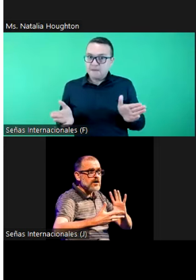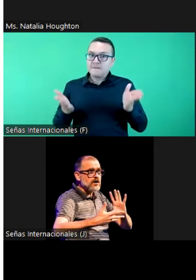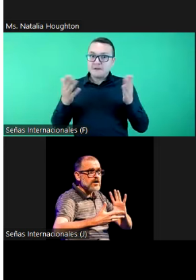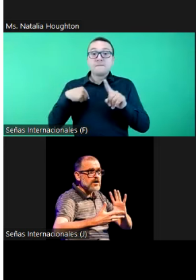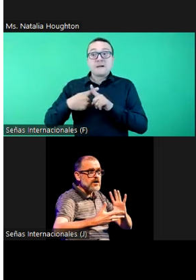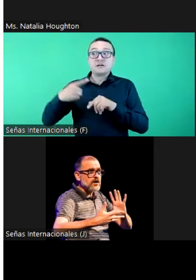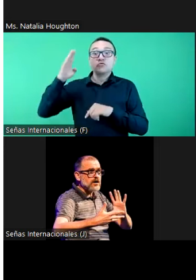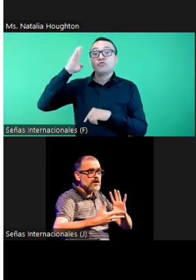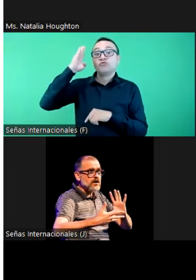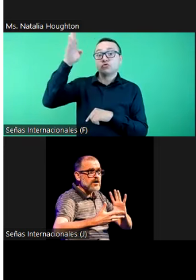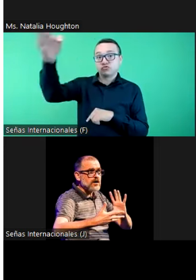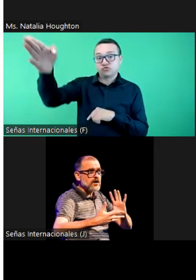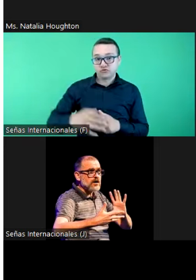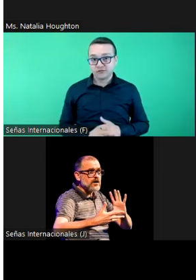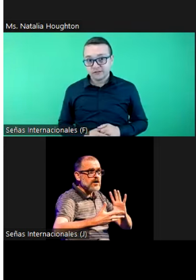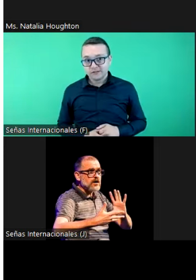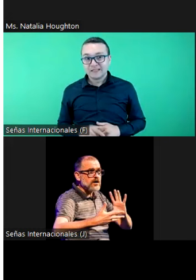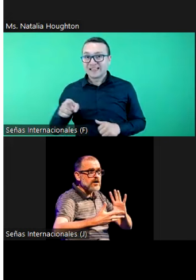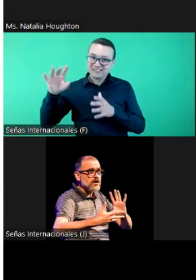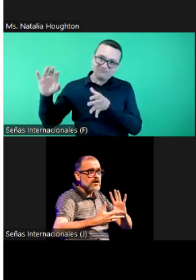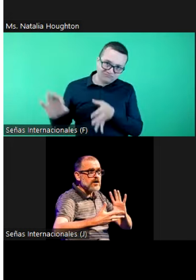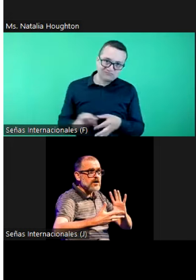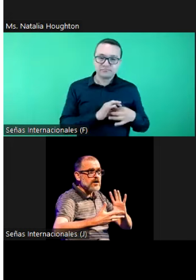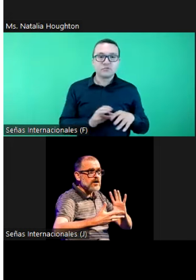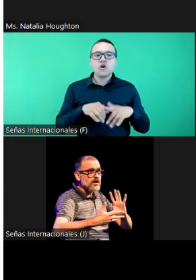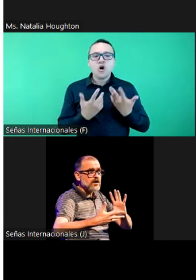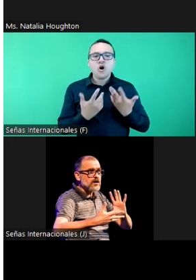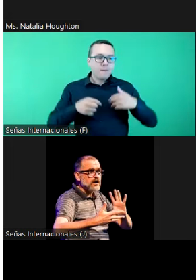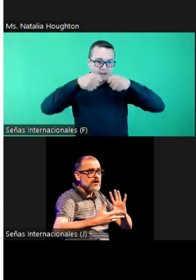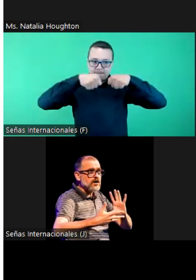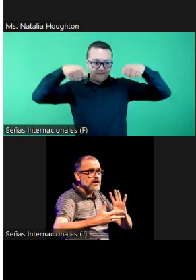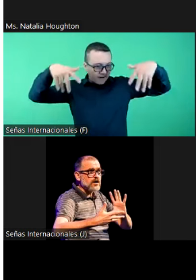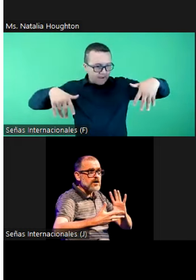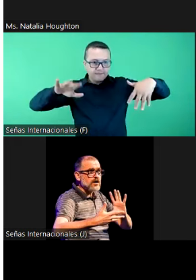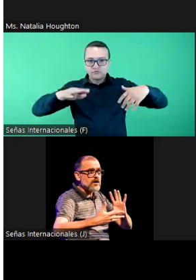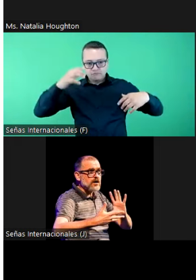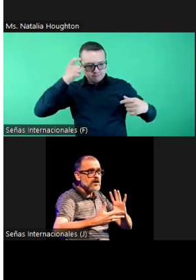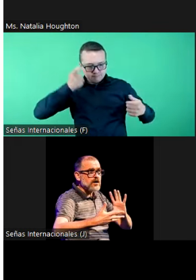pandemics. And they are very much linked to